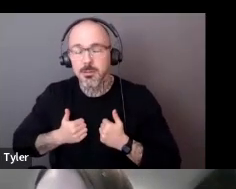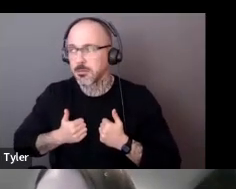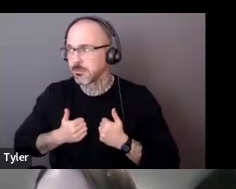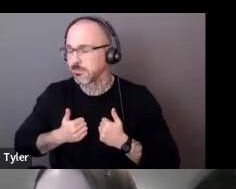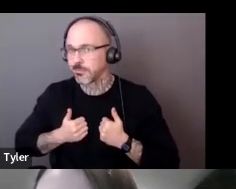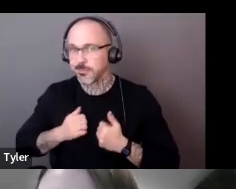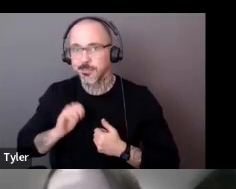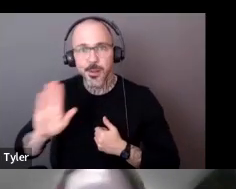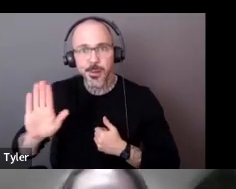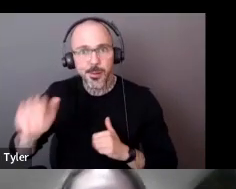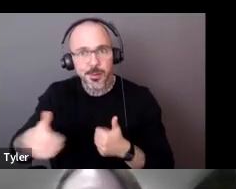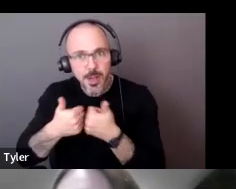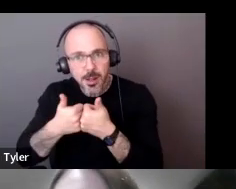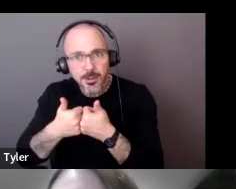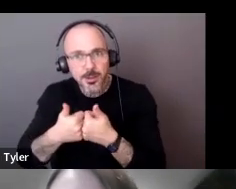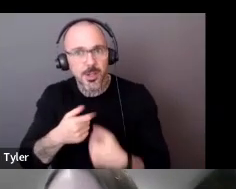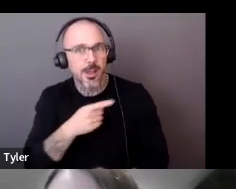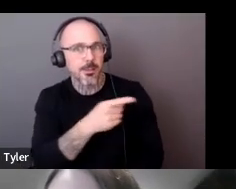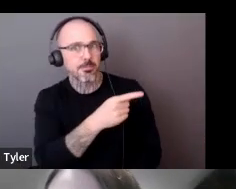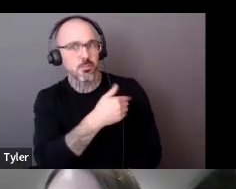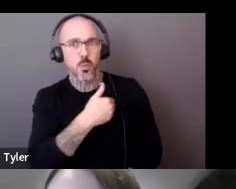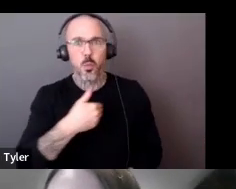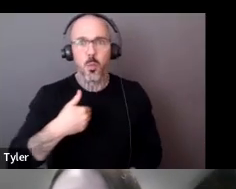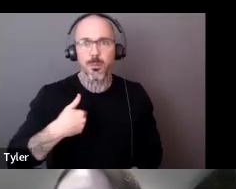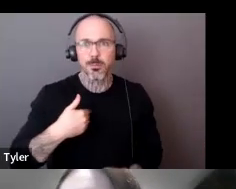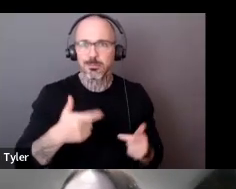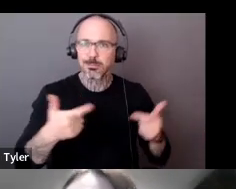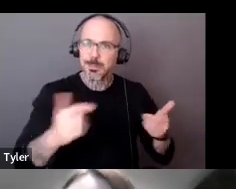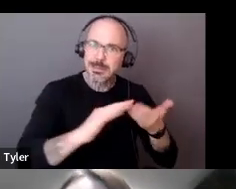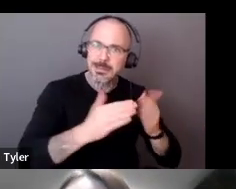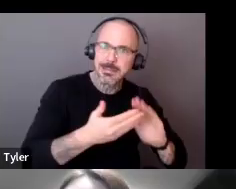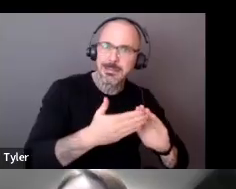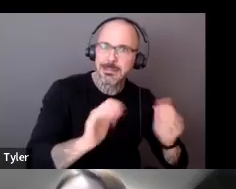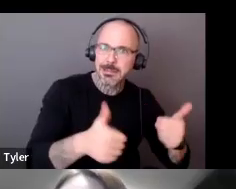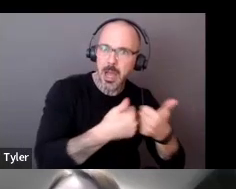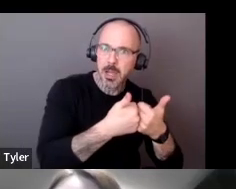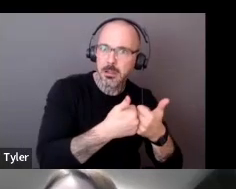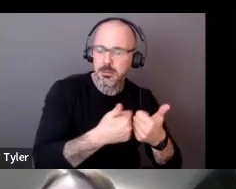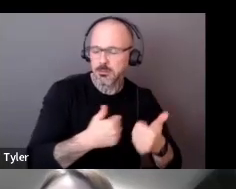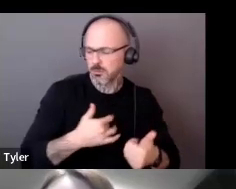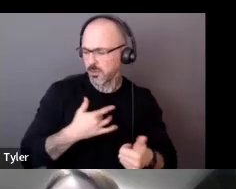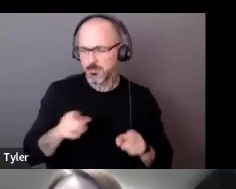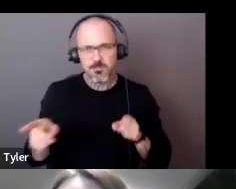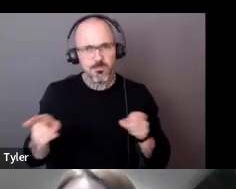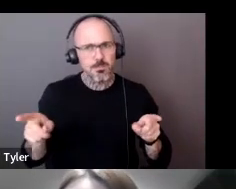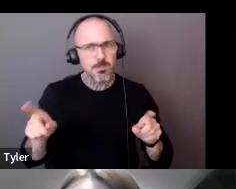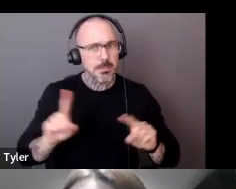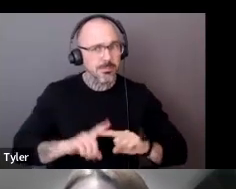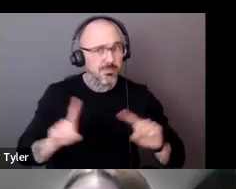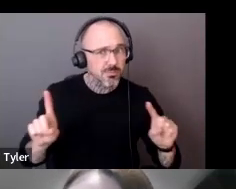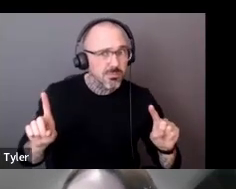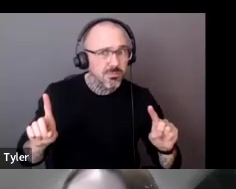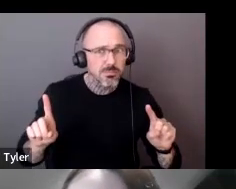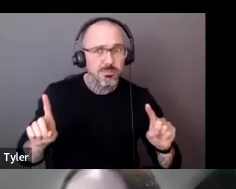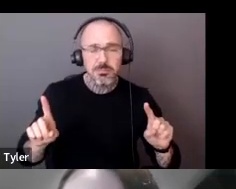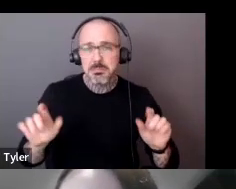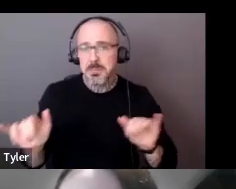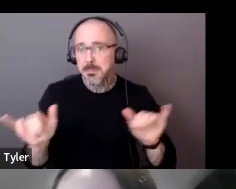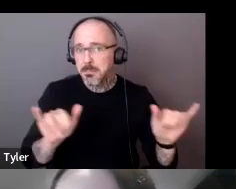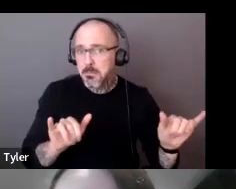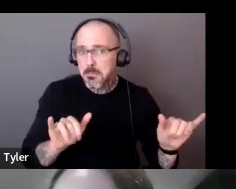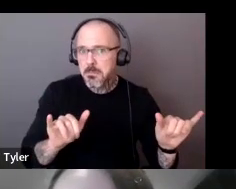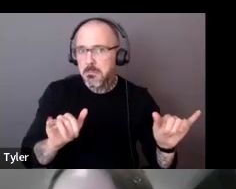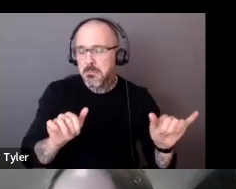from Toronto or someone from a bigger city? Do you think that there are differences in the barriers that you face to